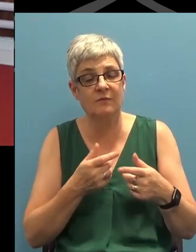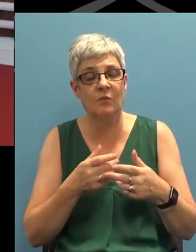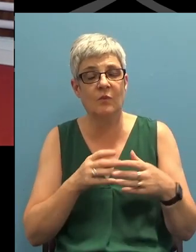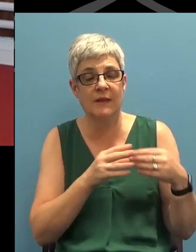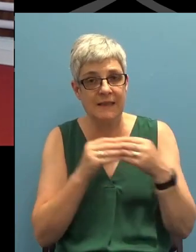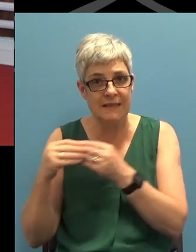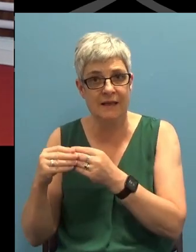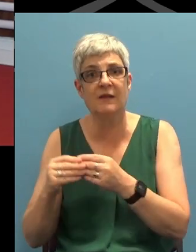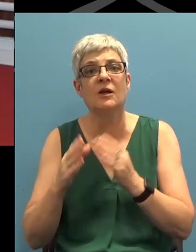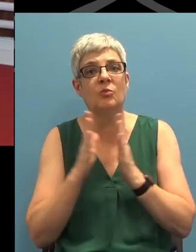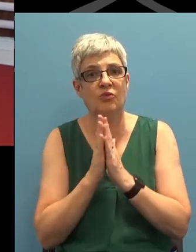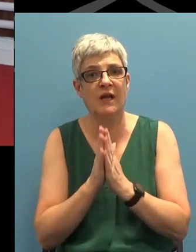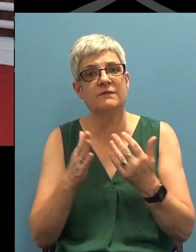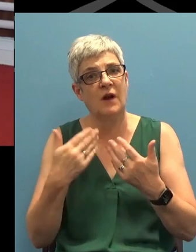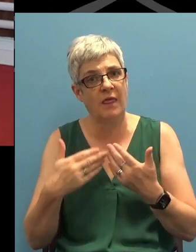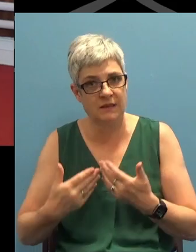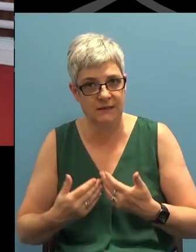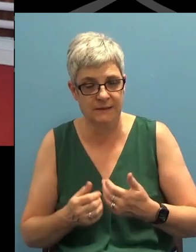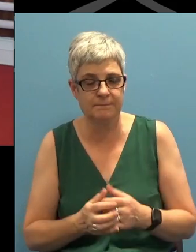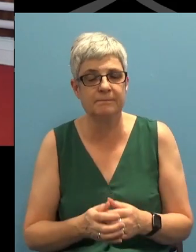others.